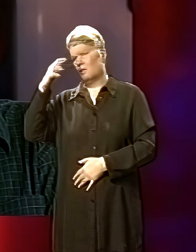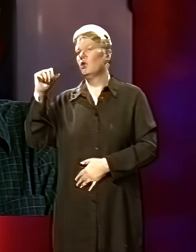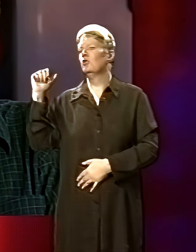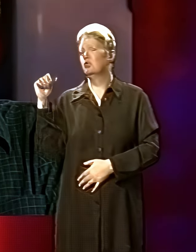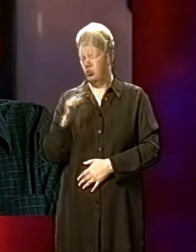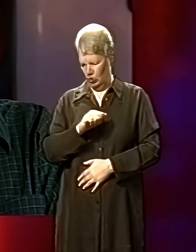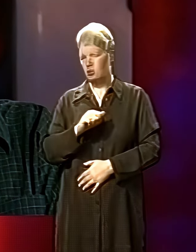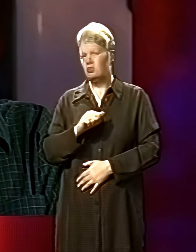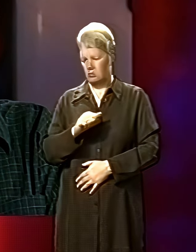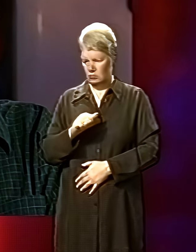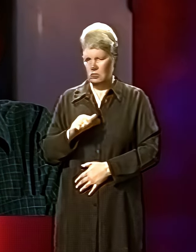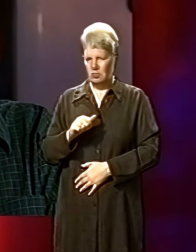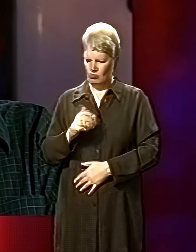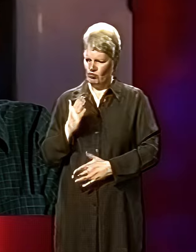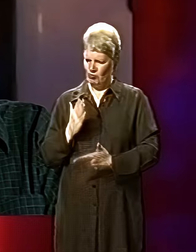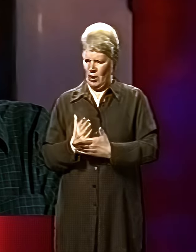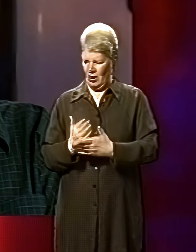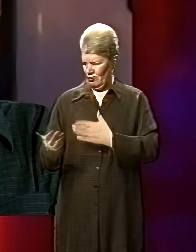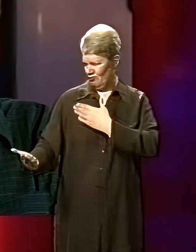this industry by the...